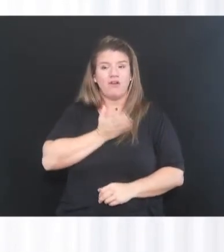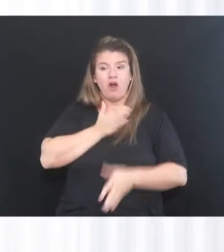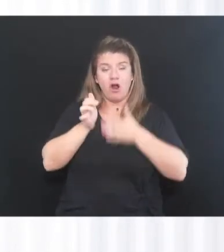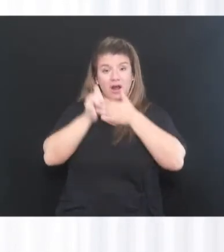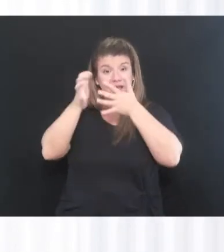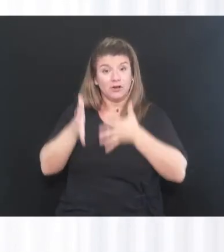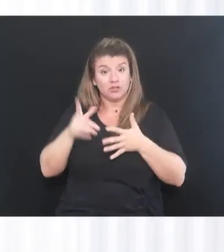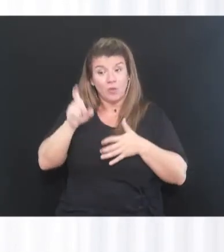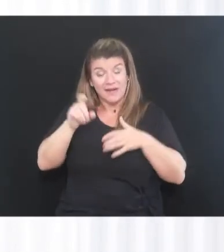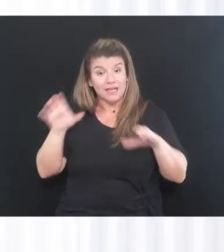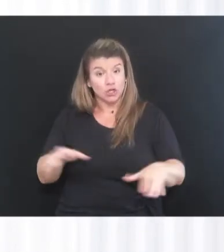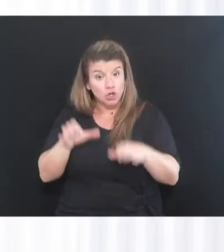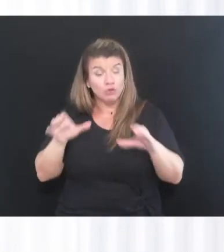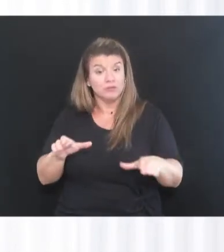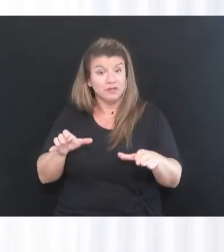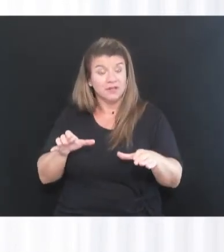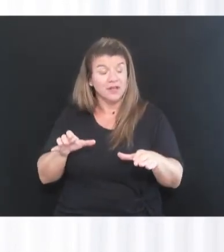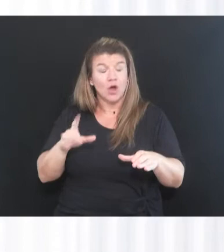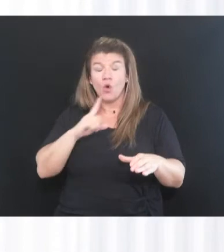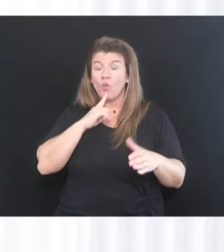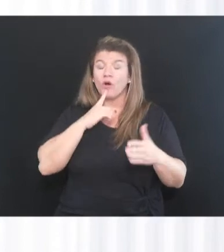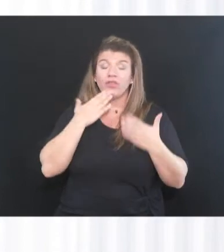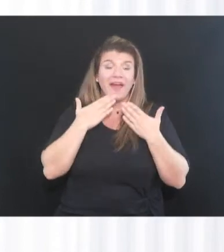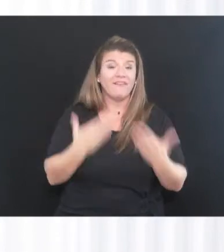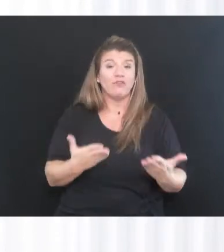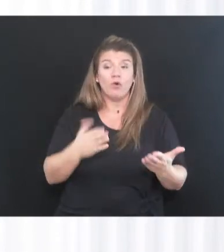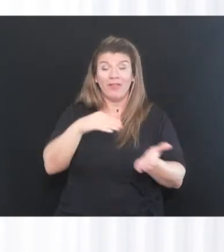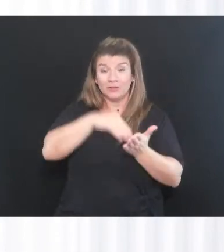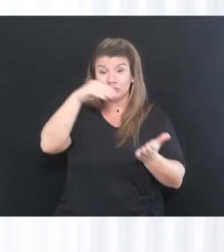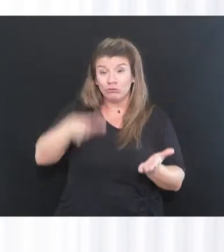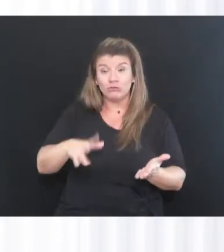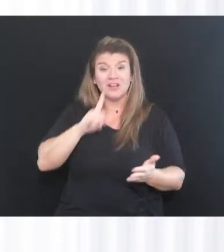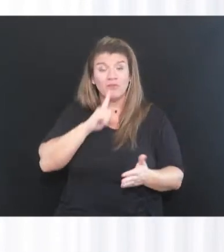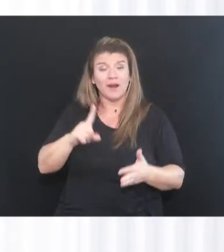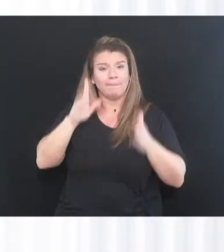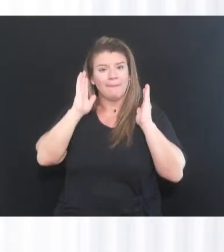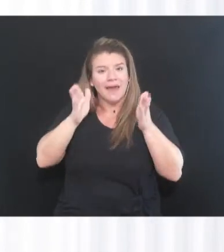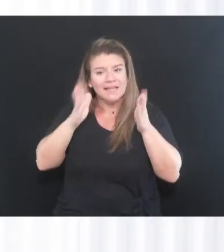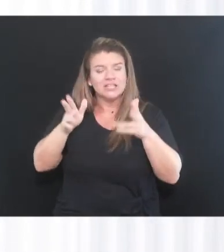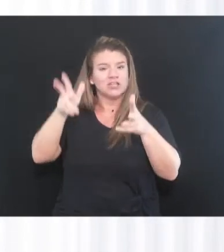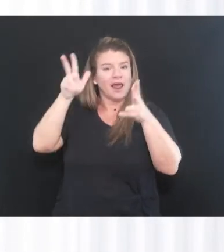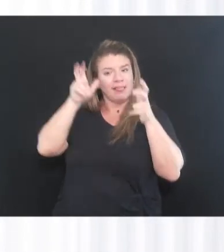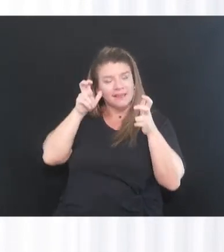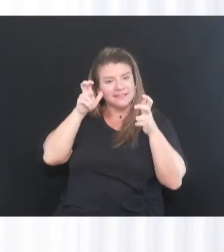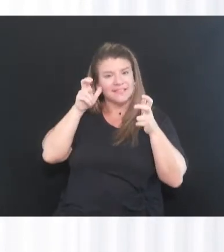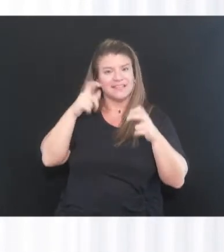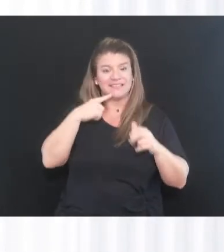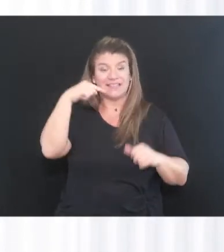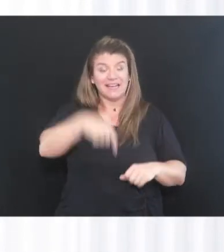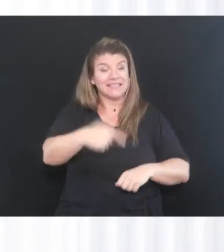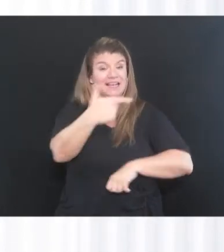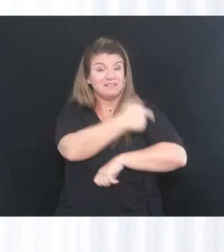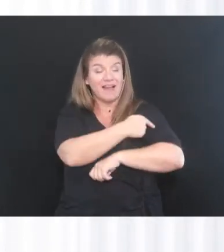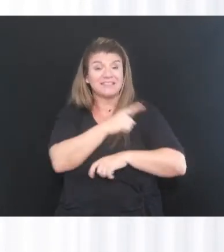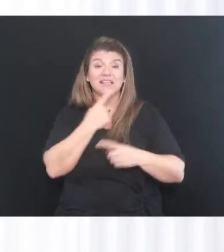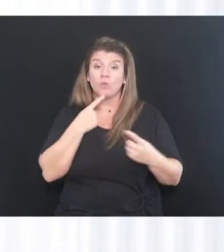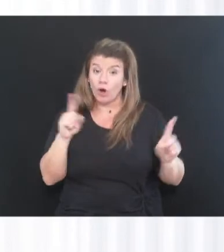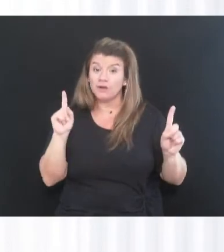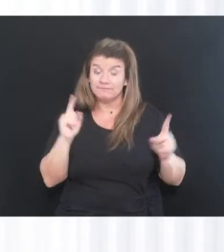do. And we're grateful that our students have listened. And again, just to say, these vaccines work, Governor.